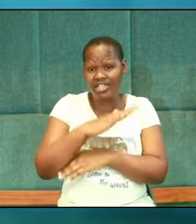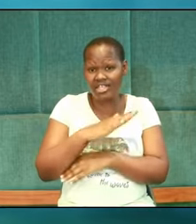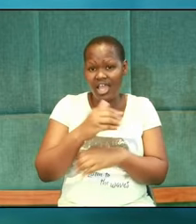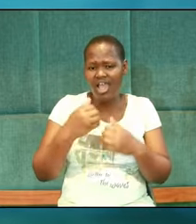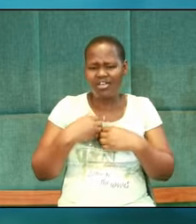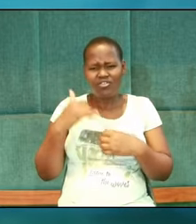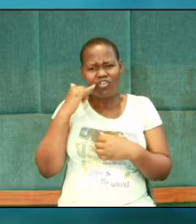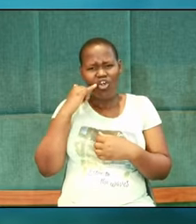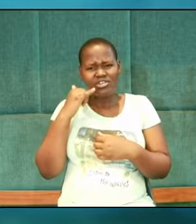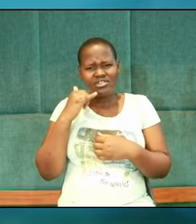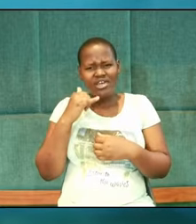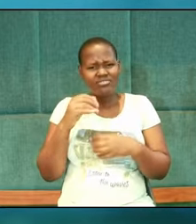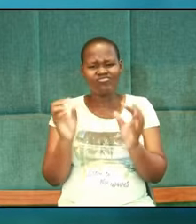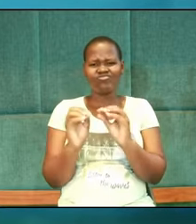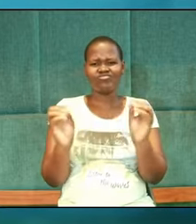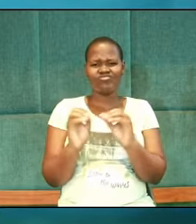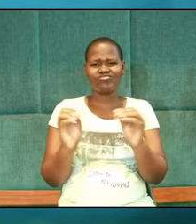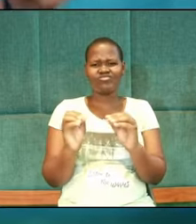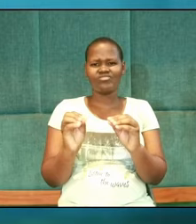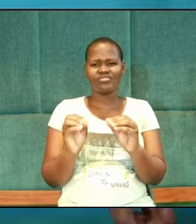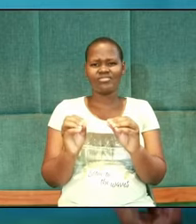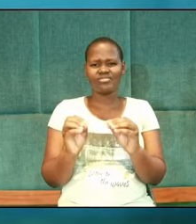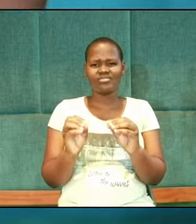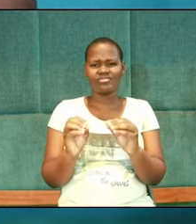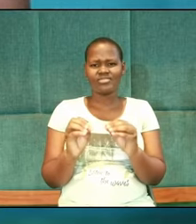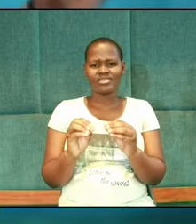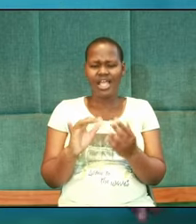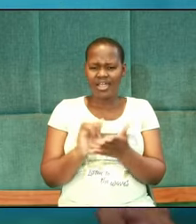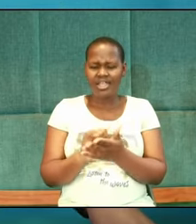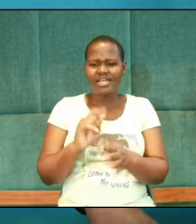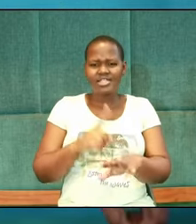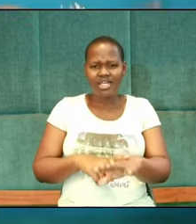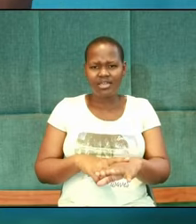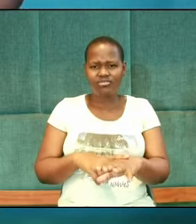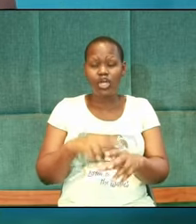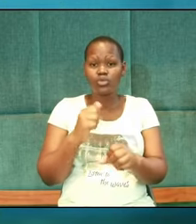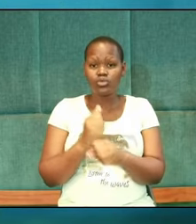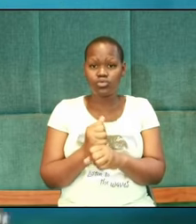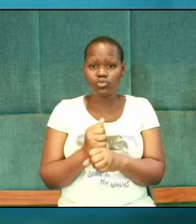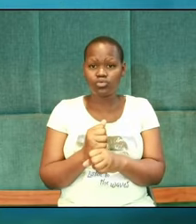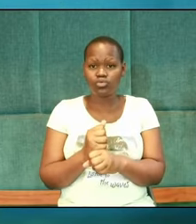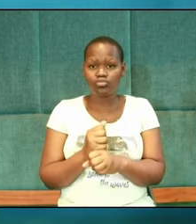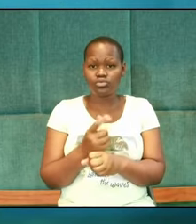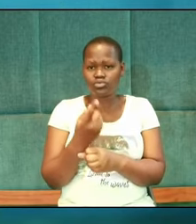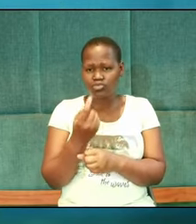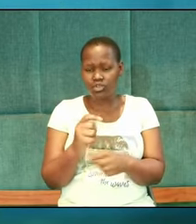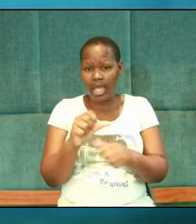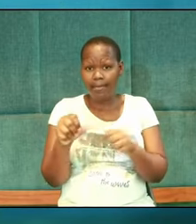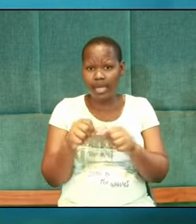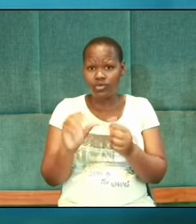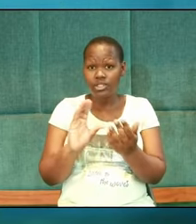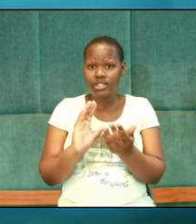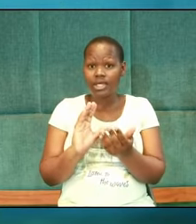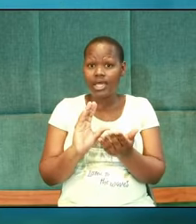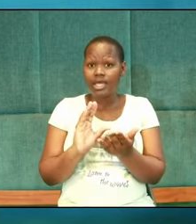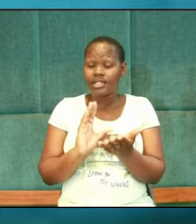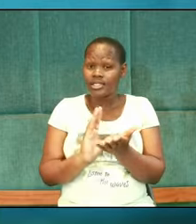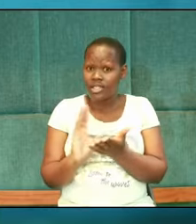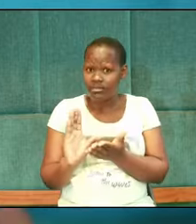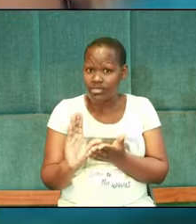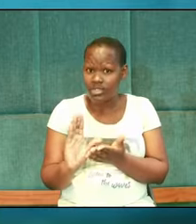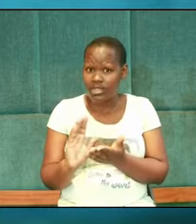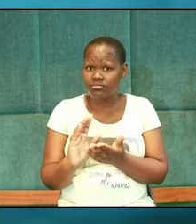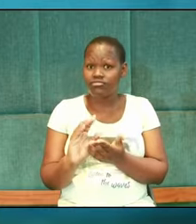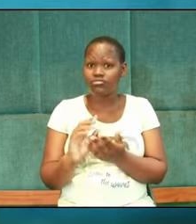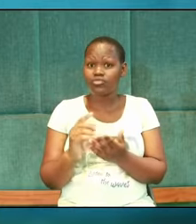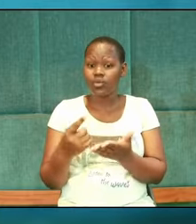At that time, she would do a summary of a chapter and we discuss. I don't want to marry